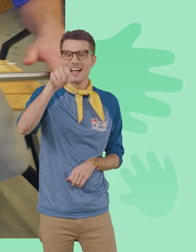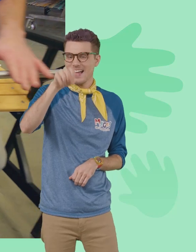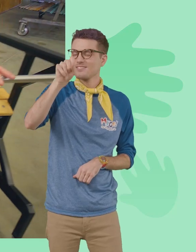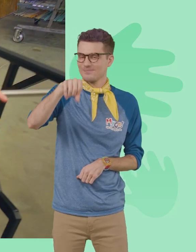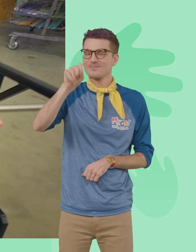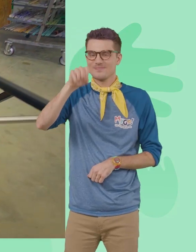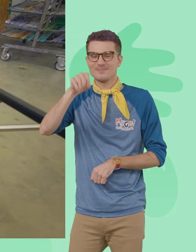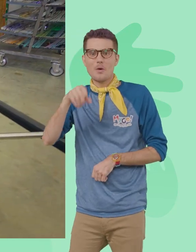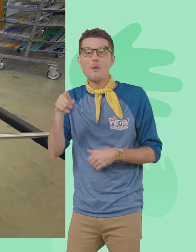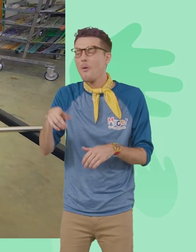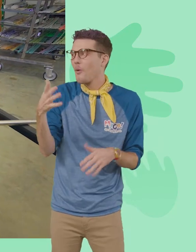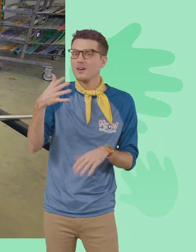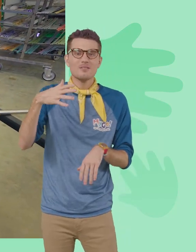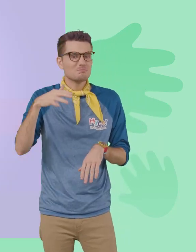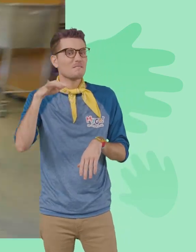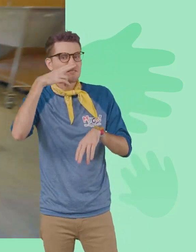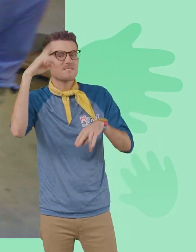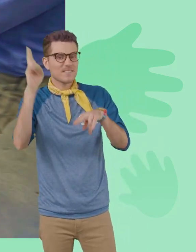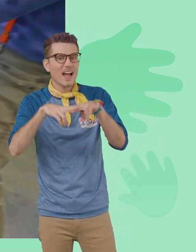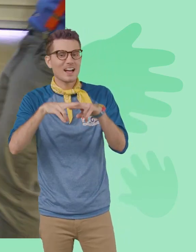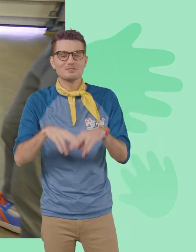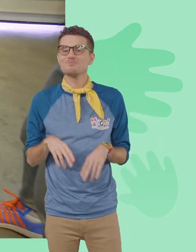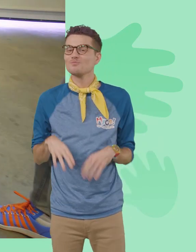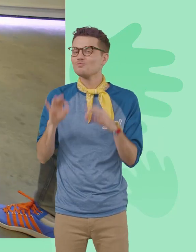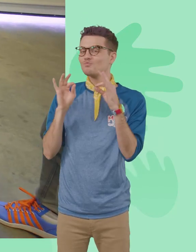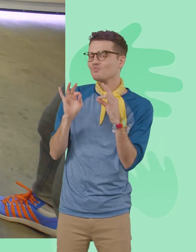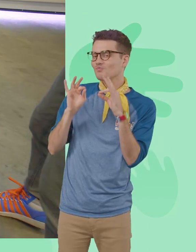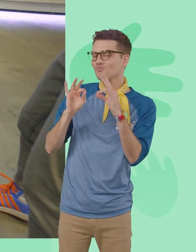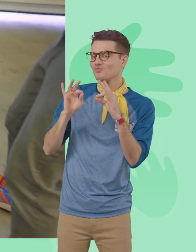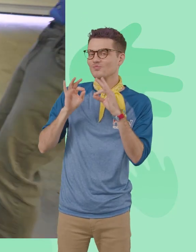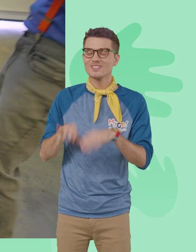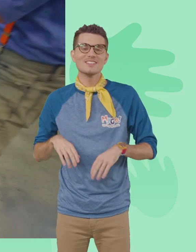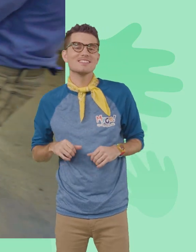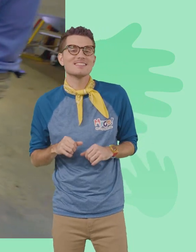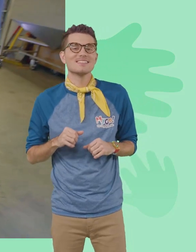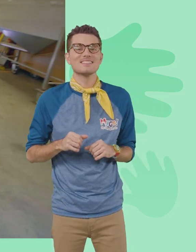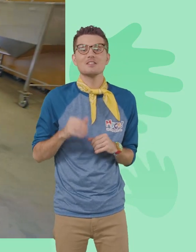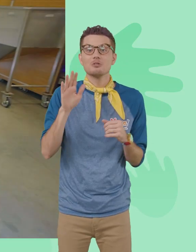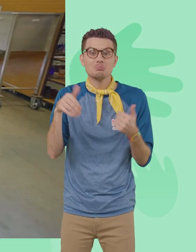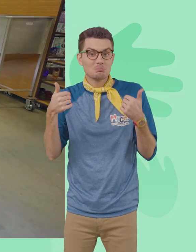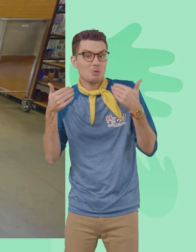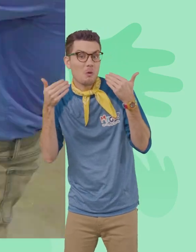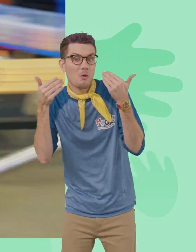Whoa. That's really fun. All right. There we go.